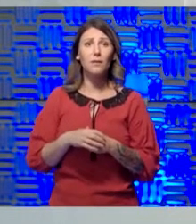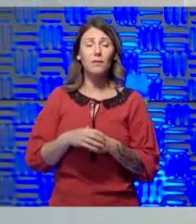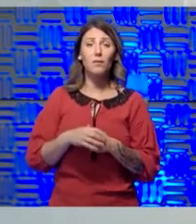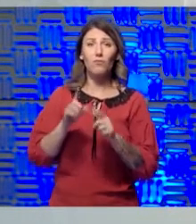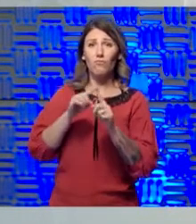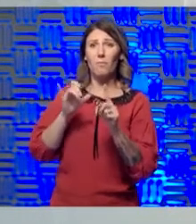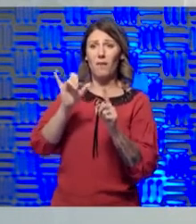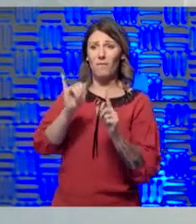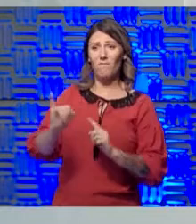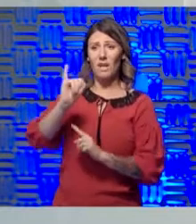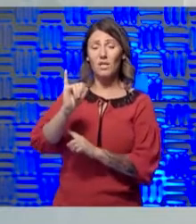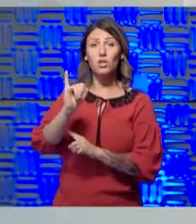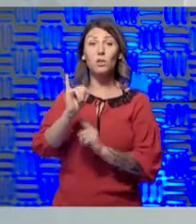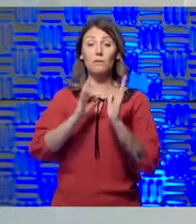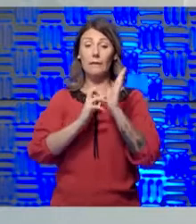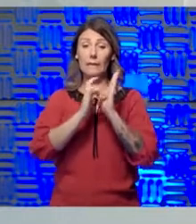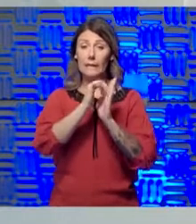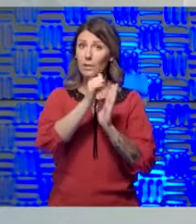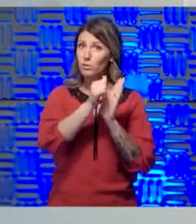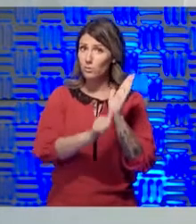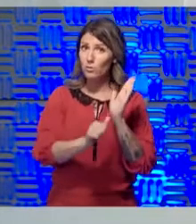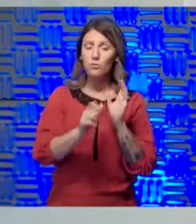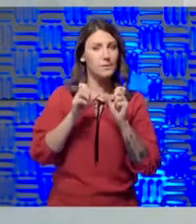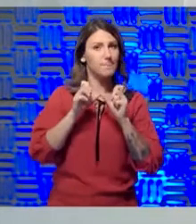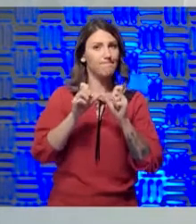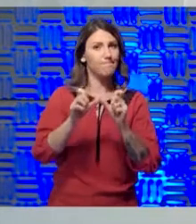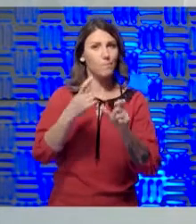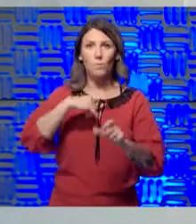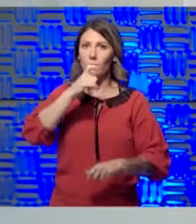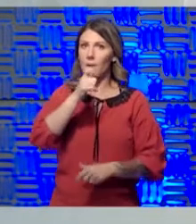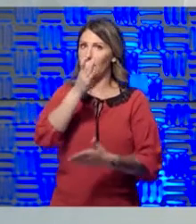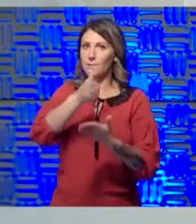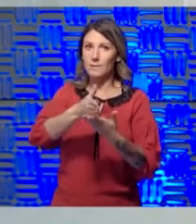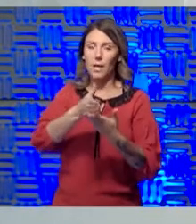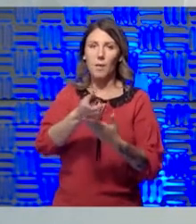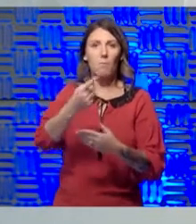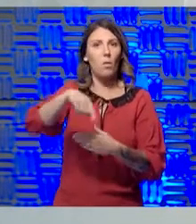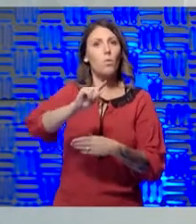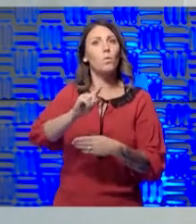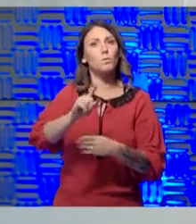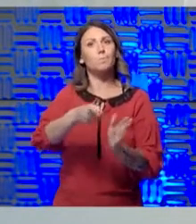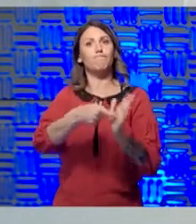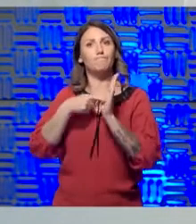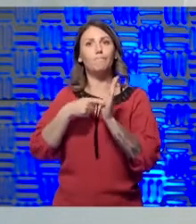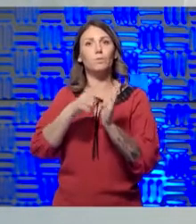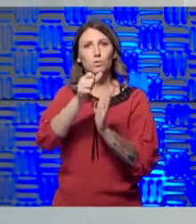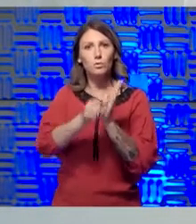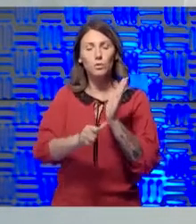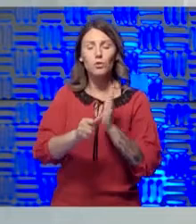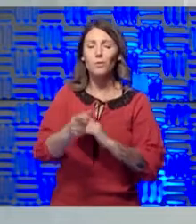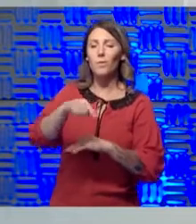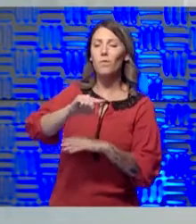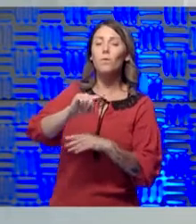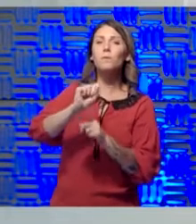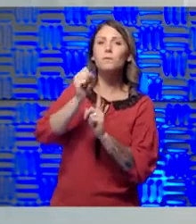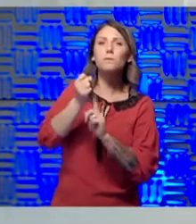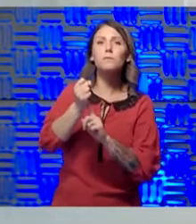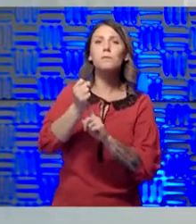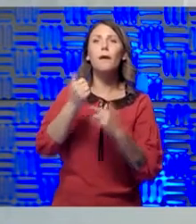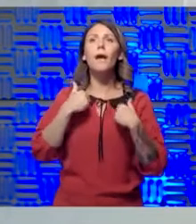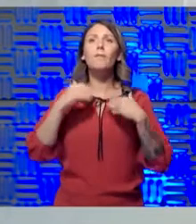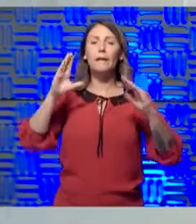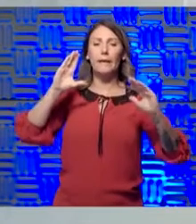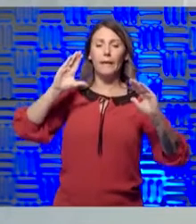infection. Cancer surgery has been going on. We've not stopped that. Those are urgent surgeries. Certainly those cases that have